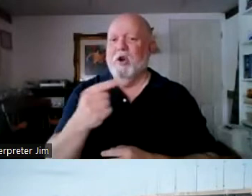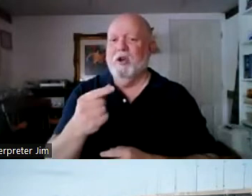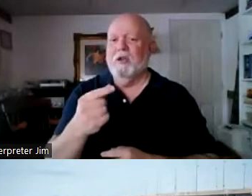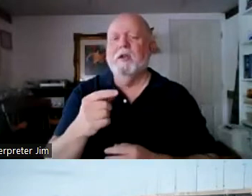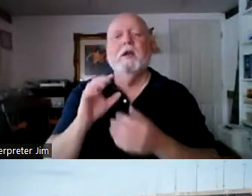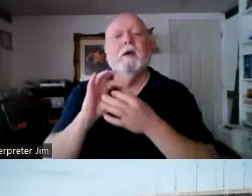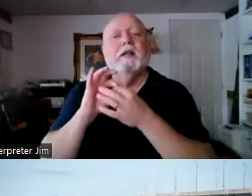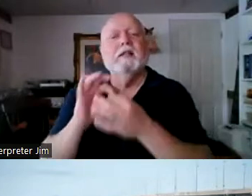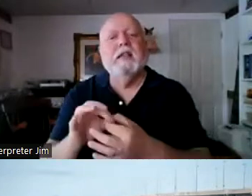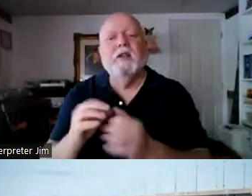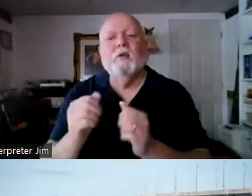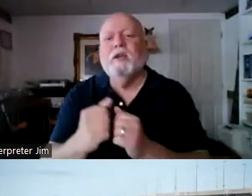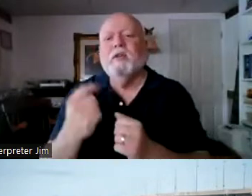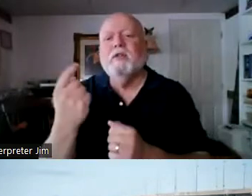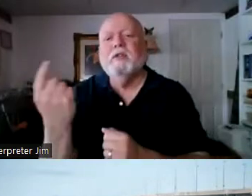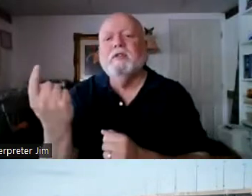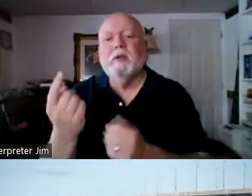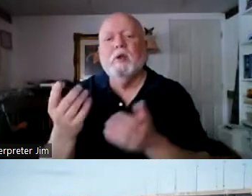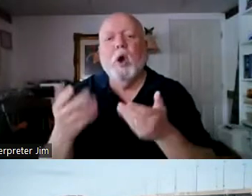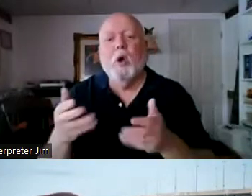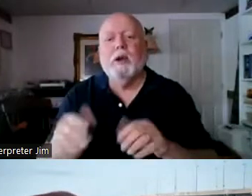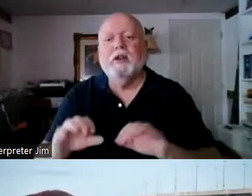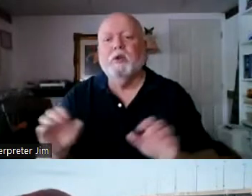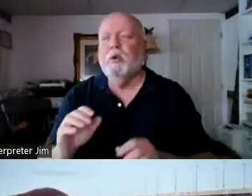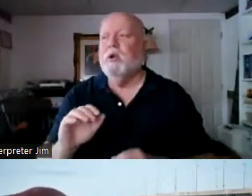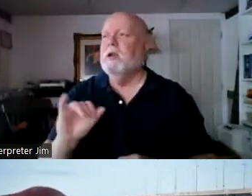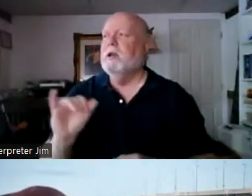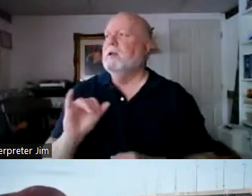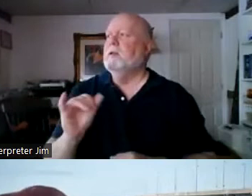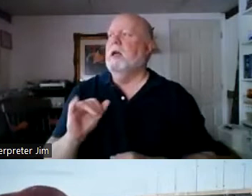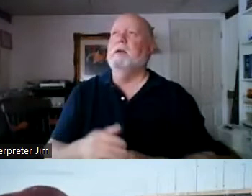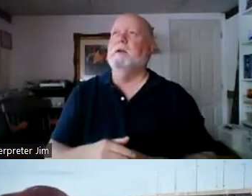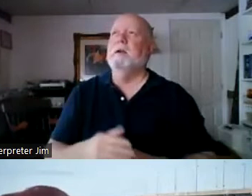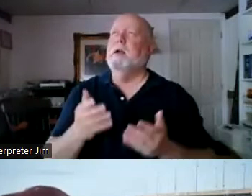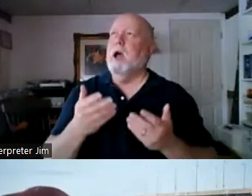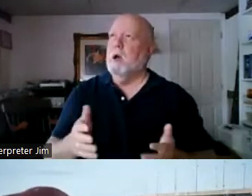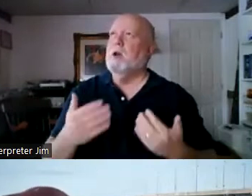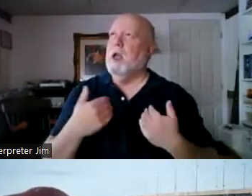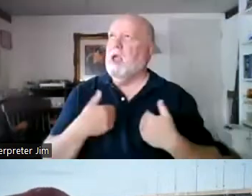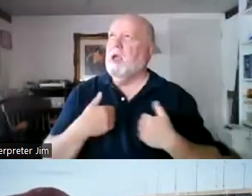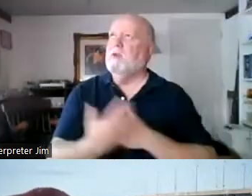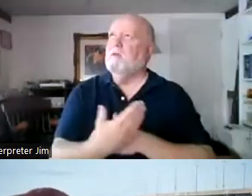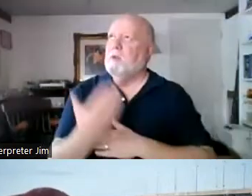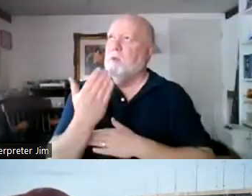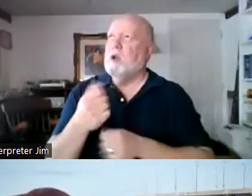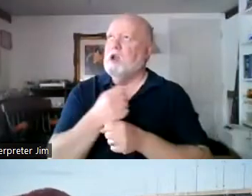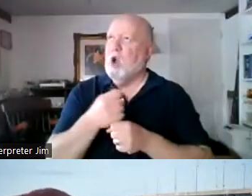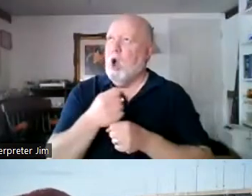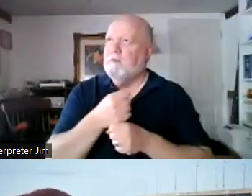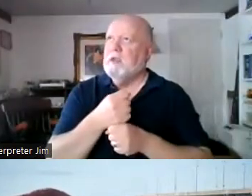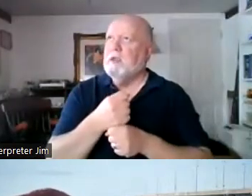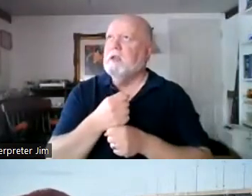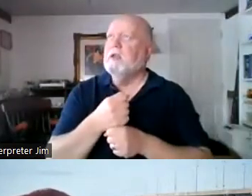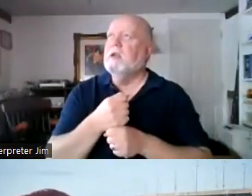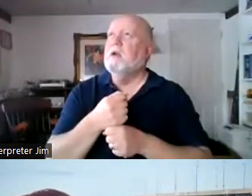morning and I want to start exercising more. If I link that coffee in the morning with 3 or 5 push-ups, tiny